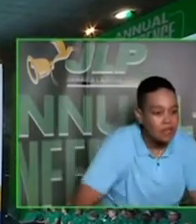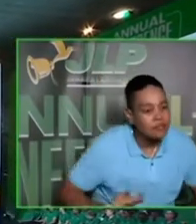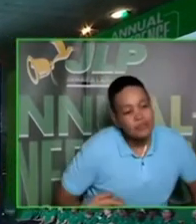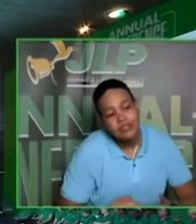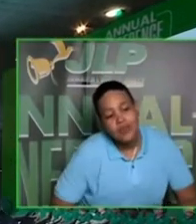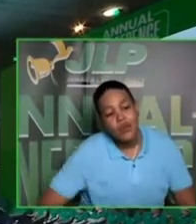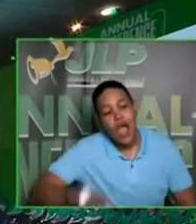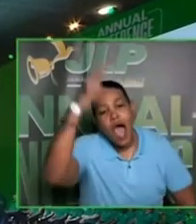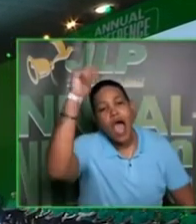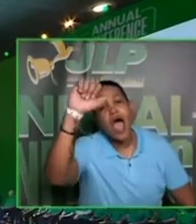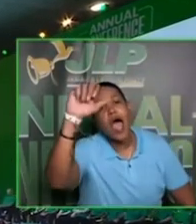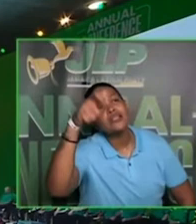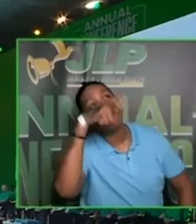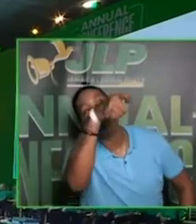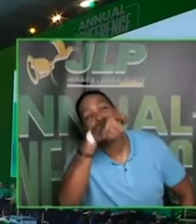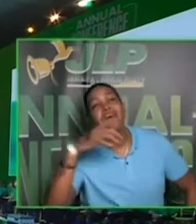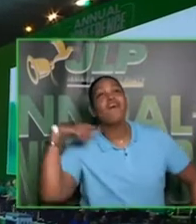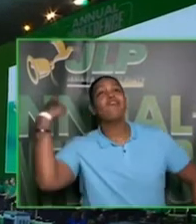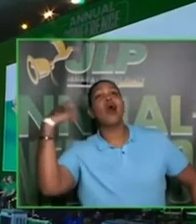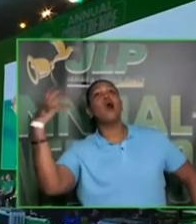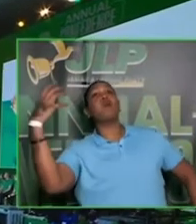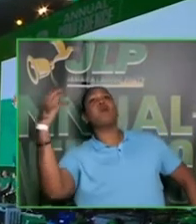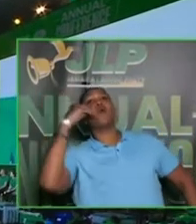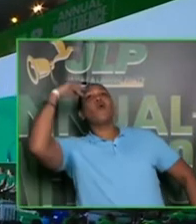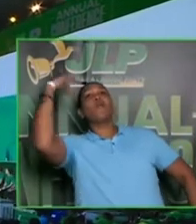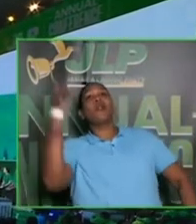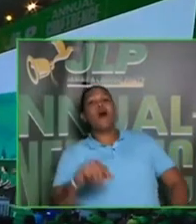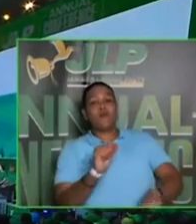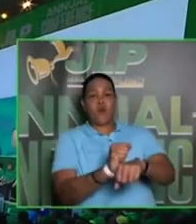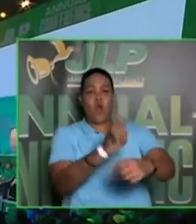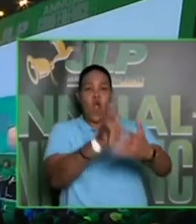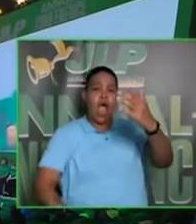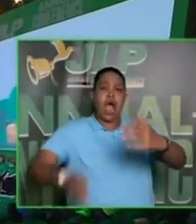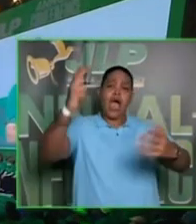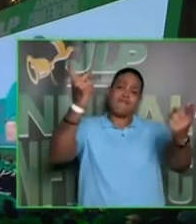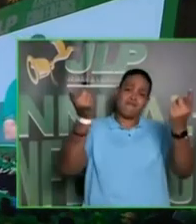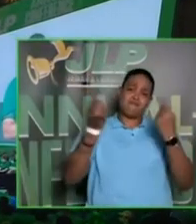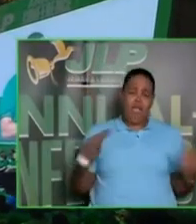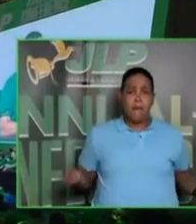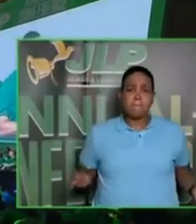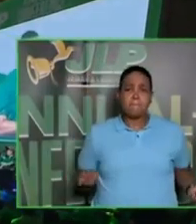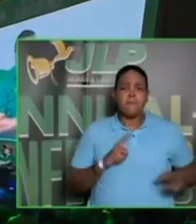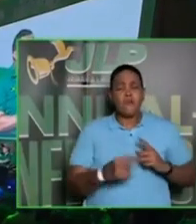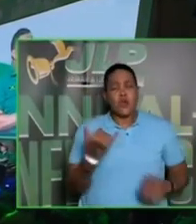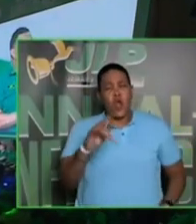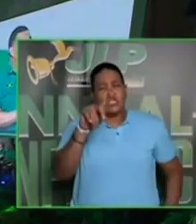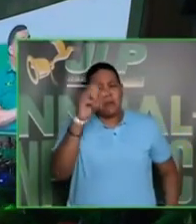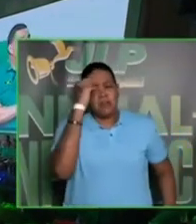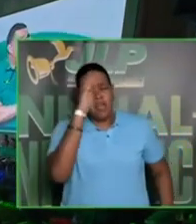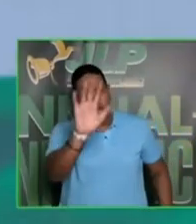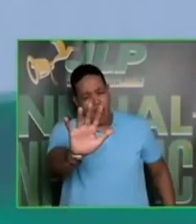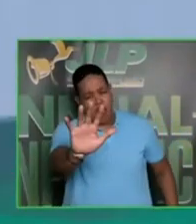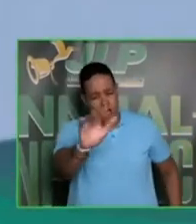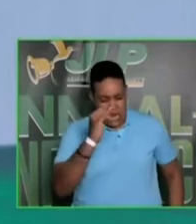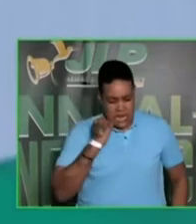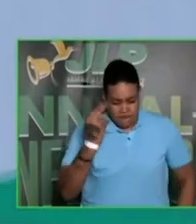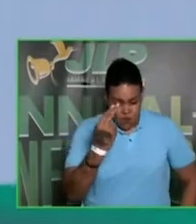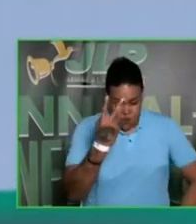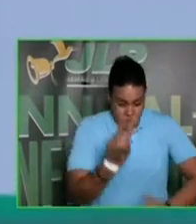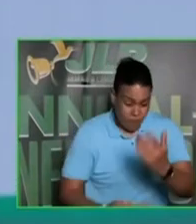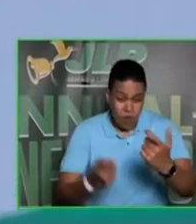Electricity high, cost high. But now, the JPS can say, all right, if you use most of